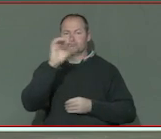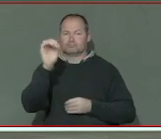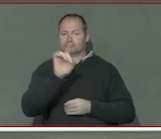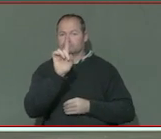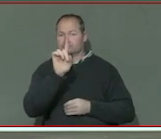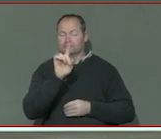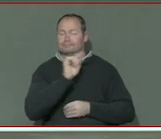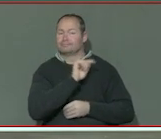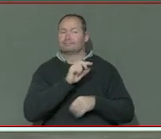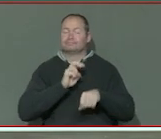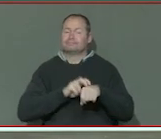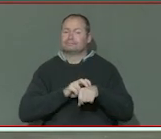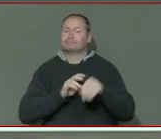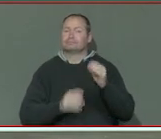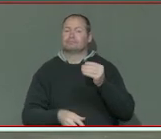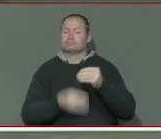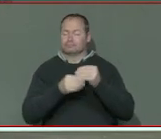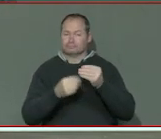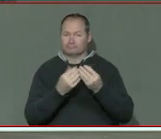add